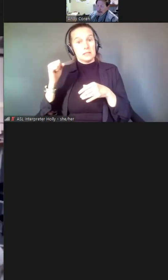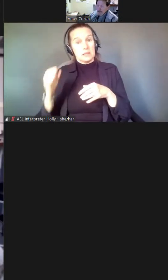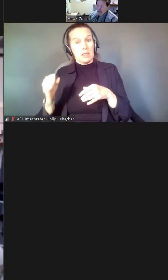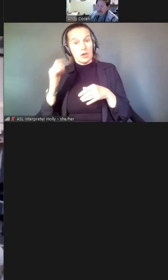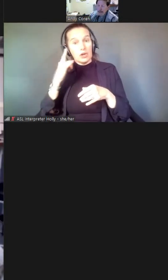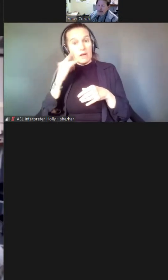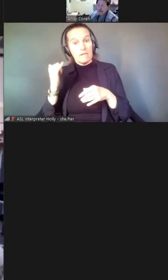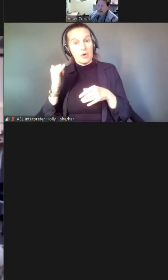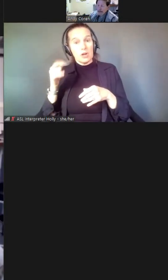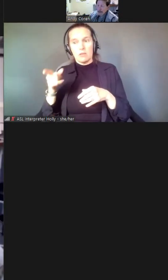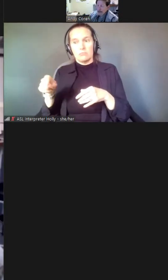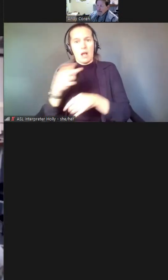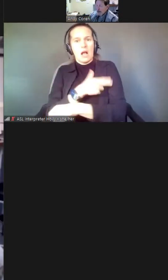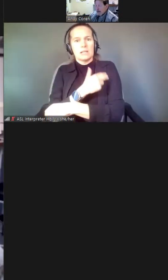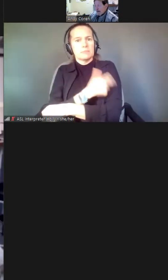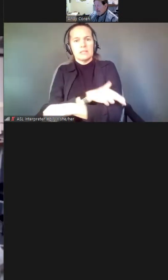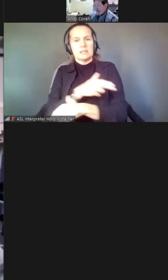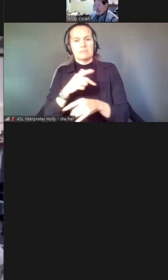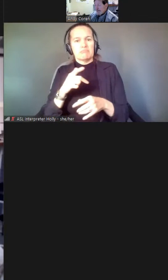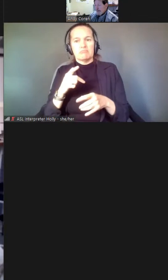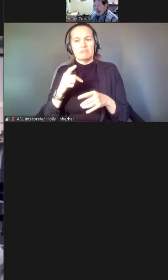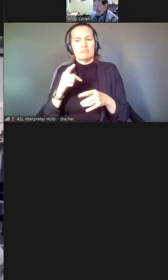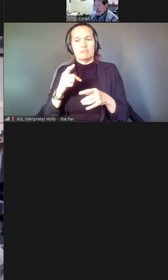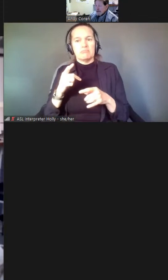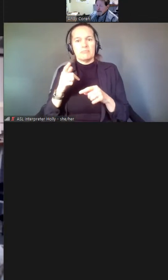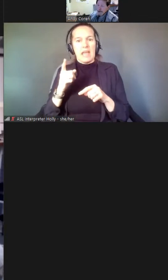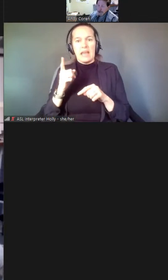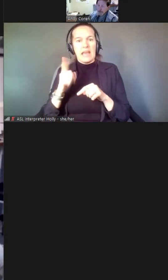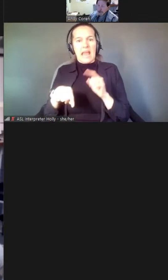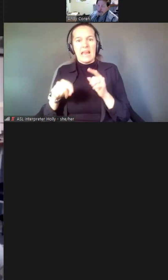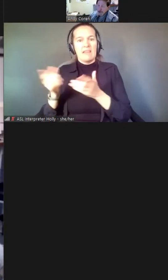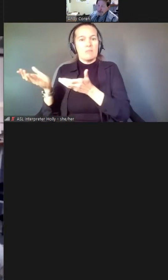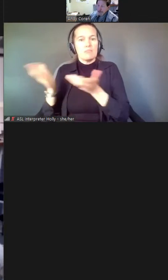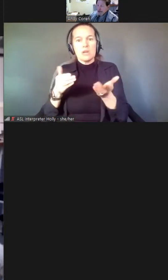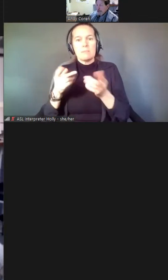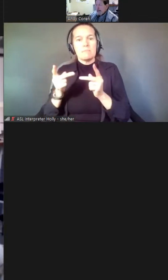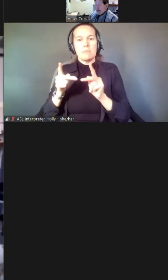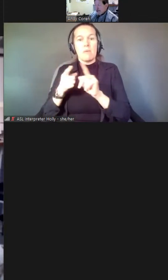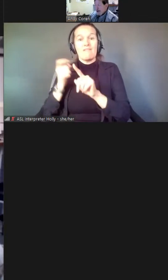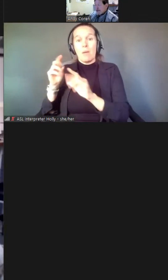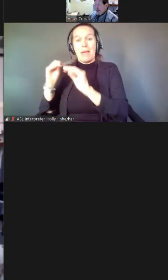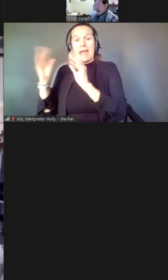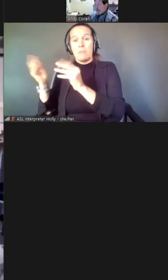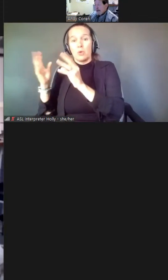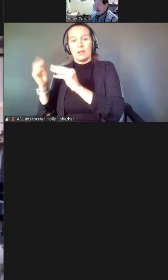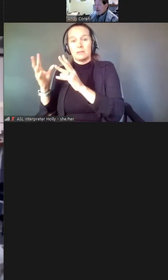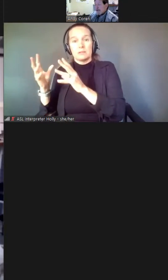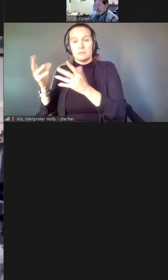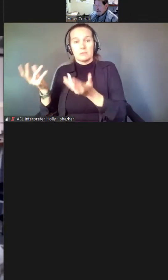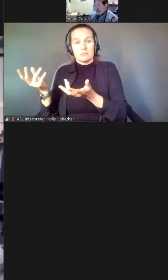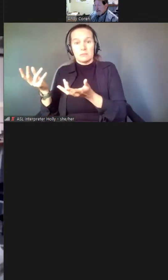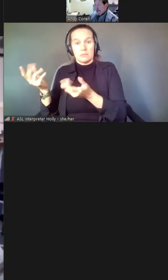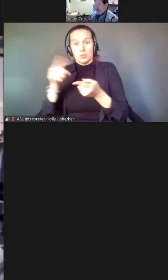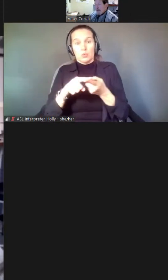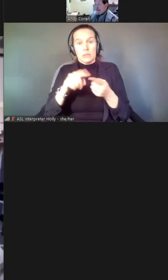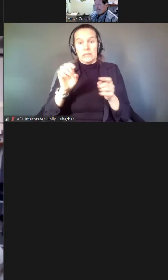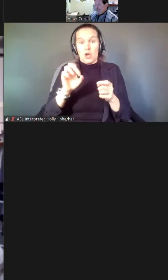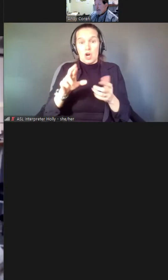they can't even get the people in from ambulances to their emergency room. So it's caused a healthcare